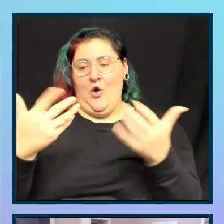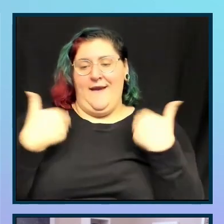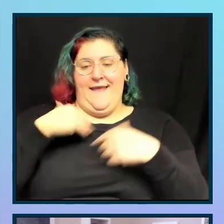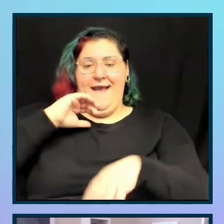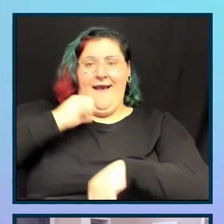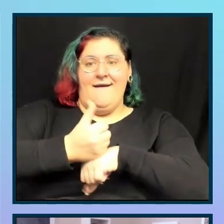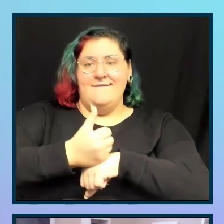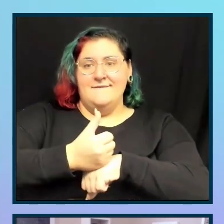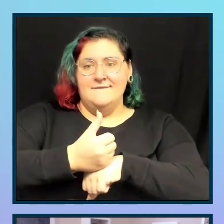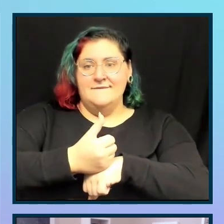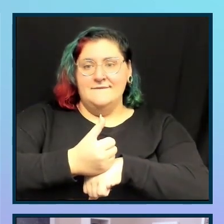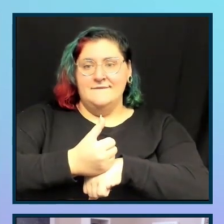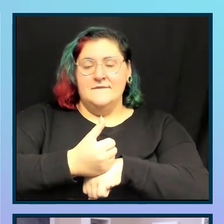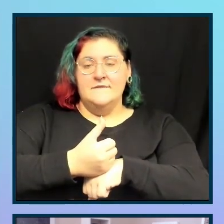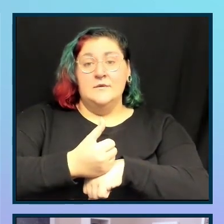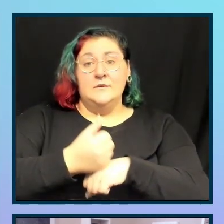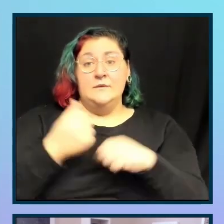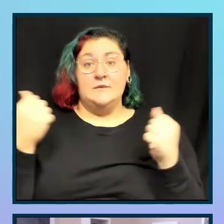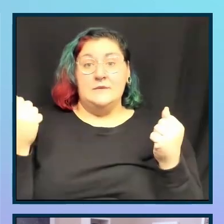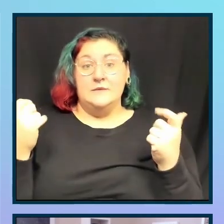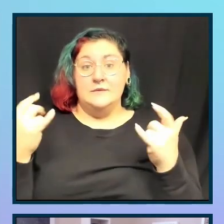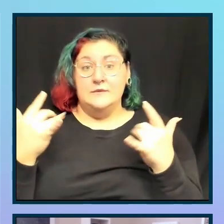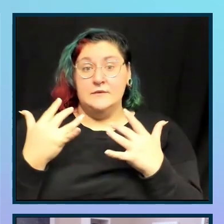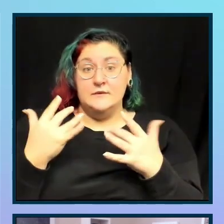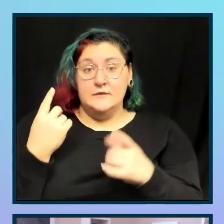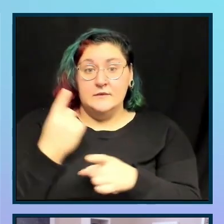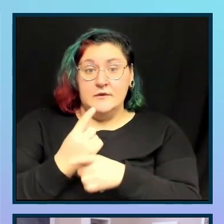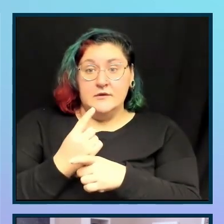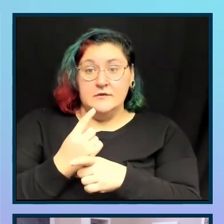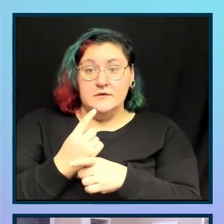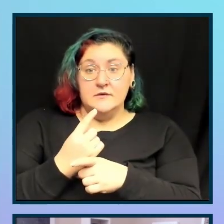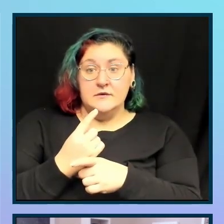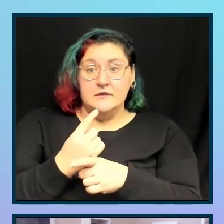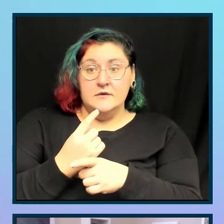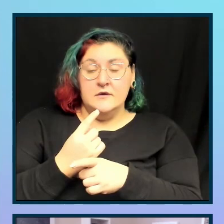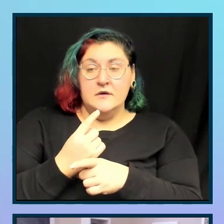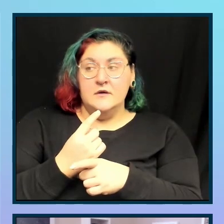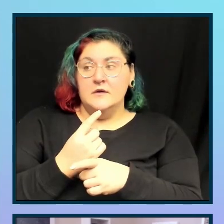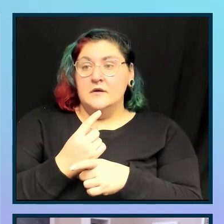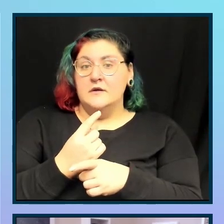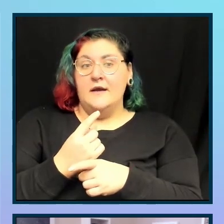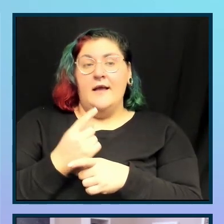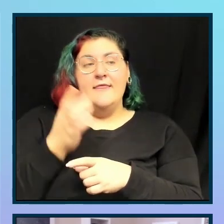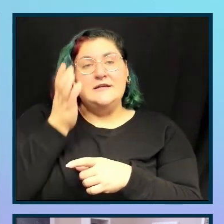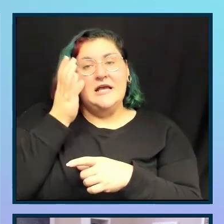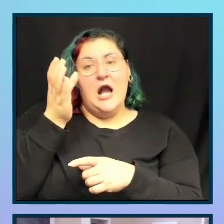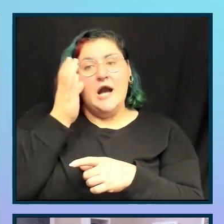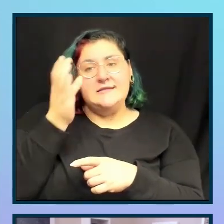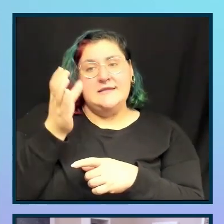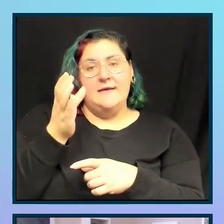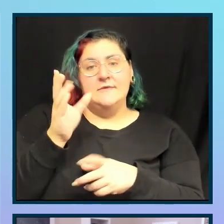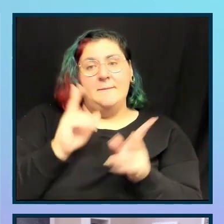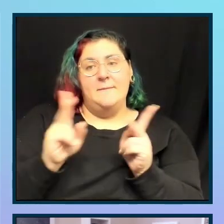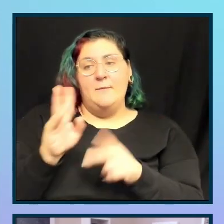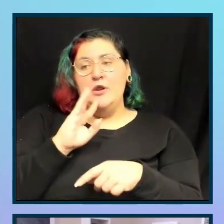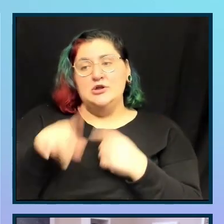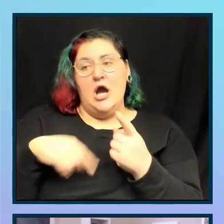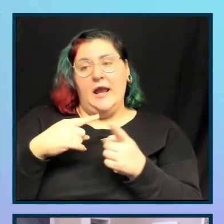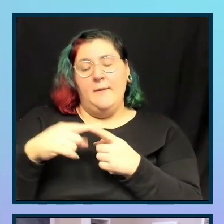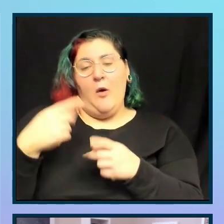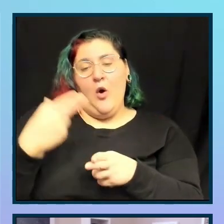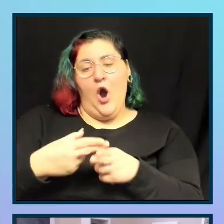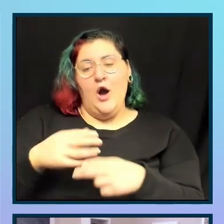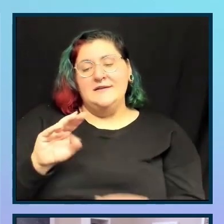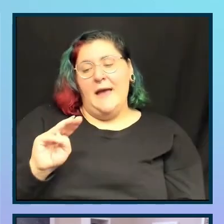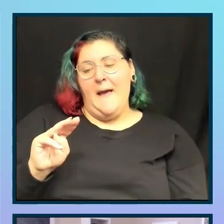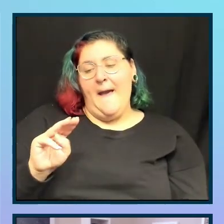that can be kind of scary. There is a concept that is being frequently popularized that is called math washing.